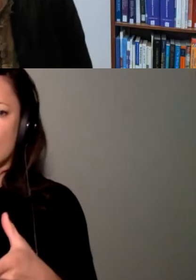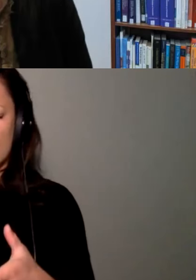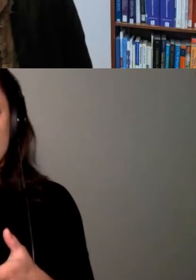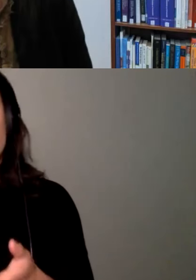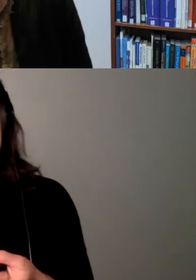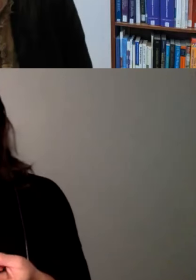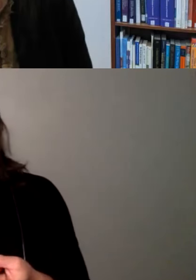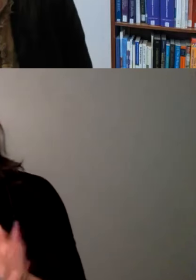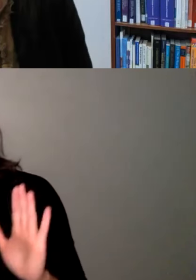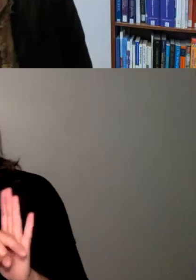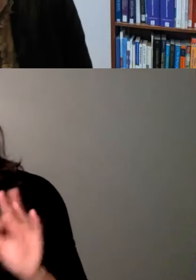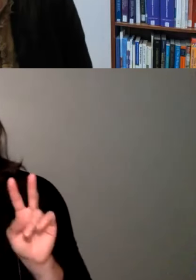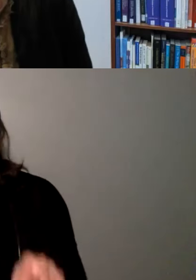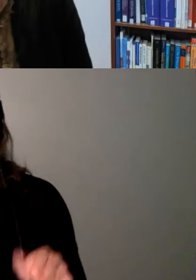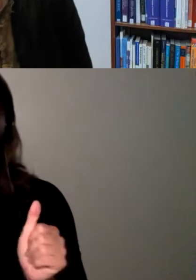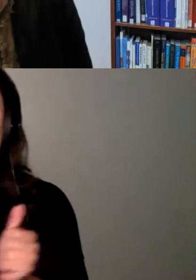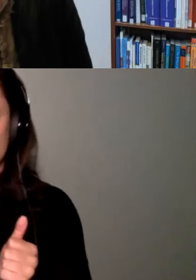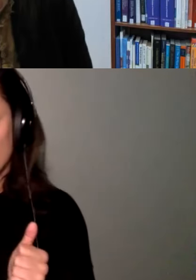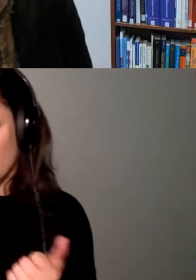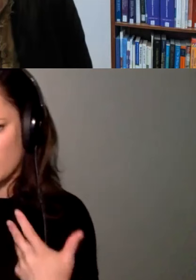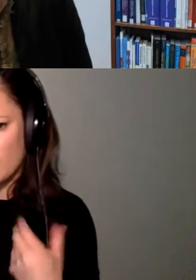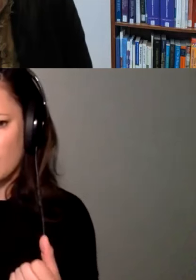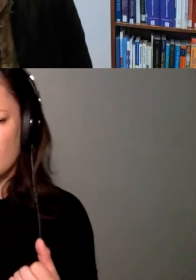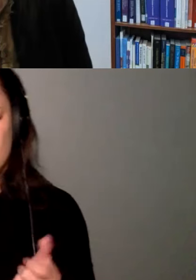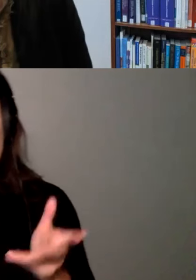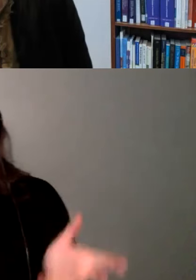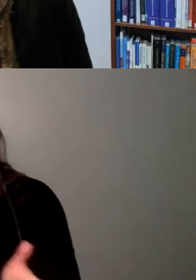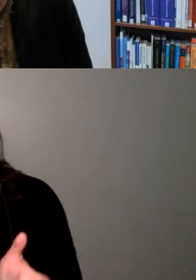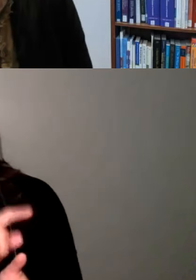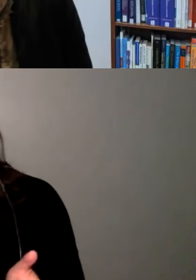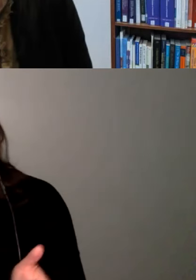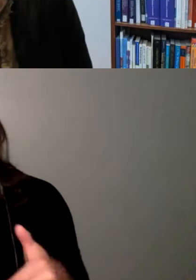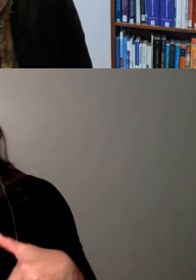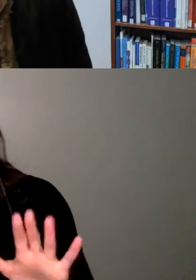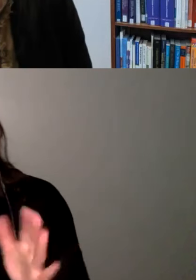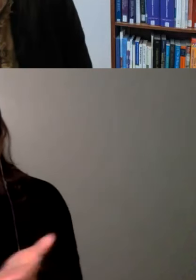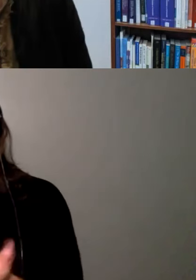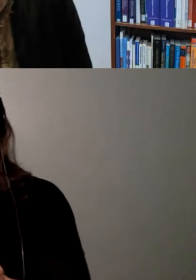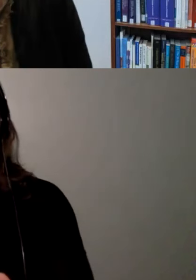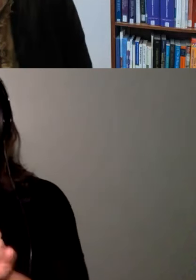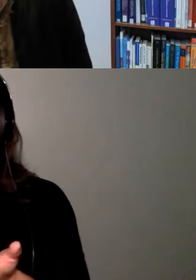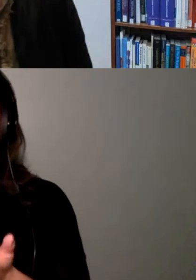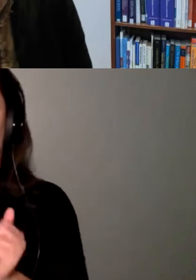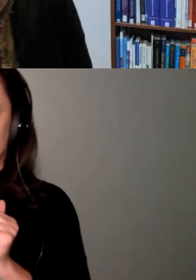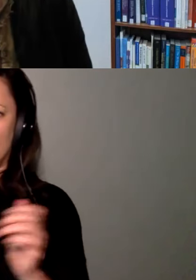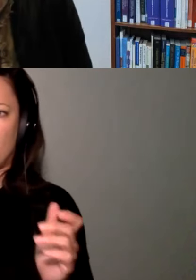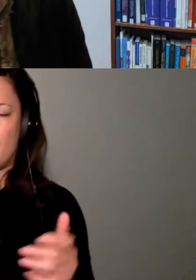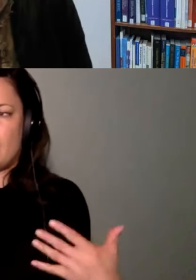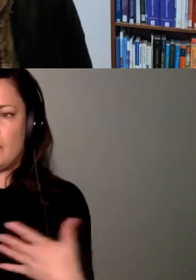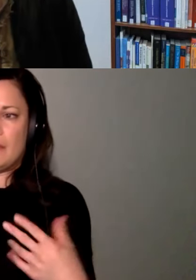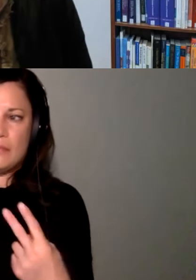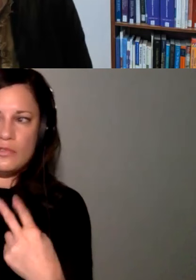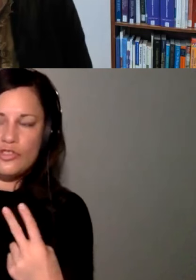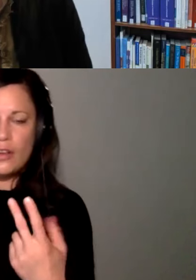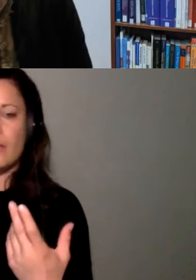health and to encourage individuals to seek help without fear of judgment. Training